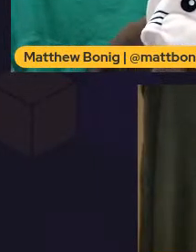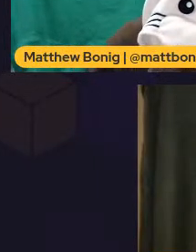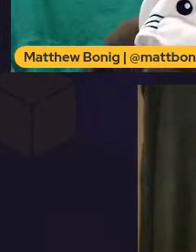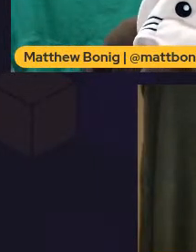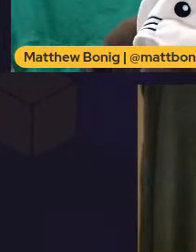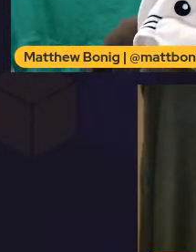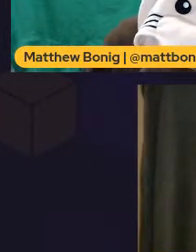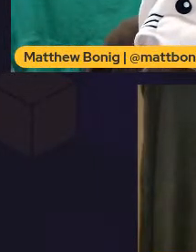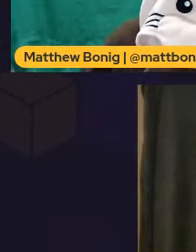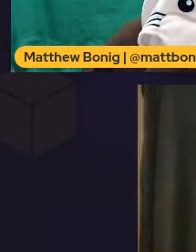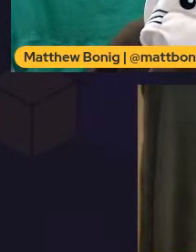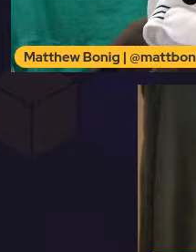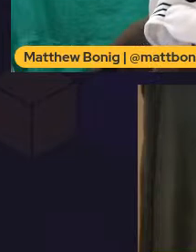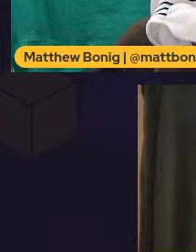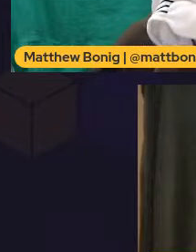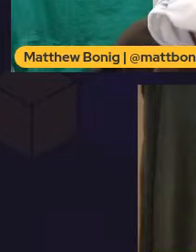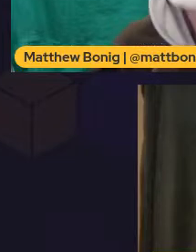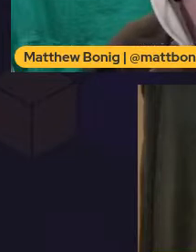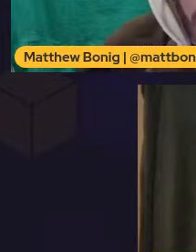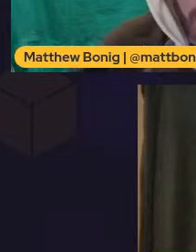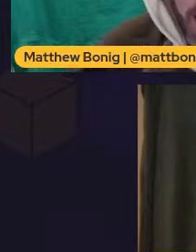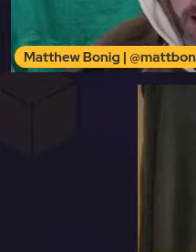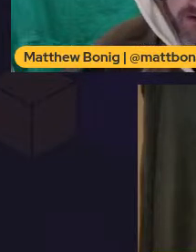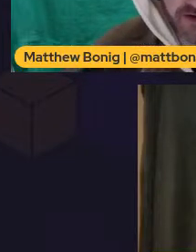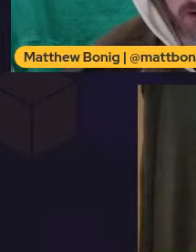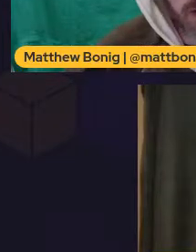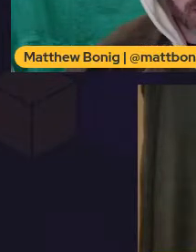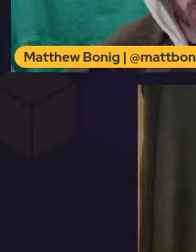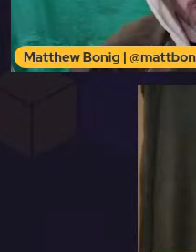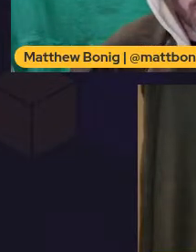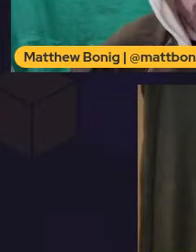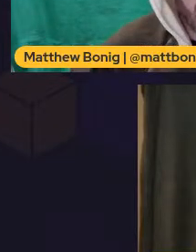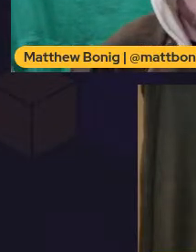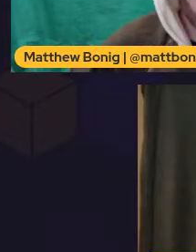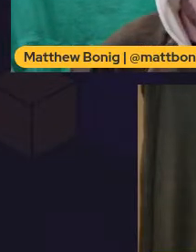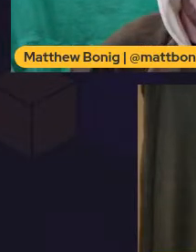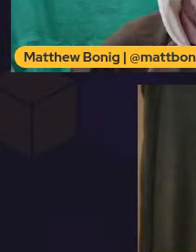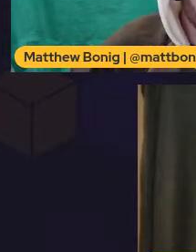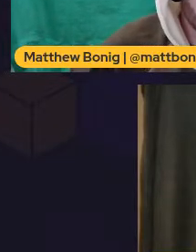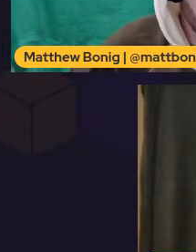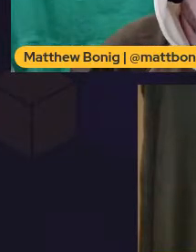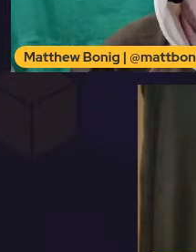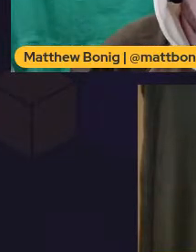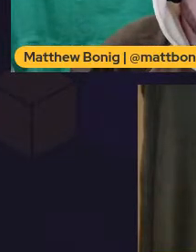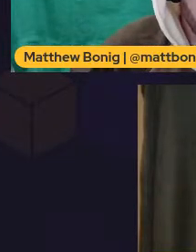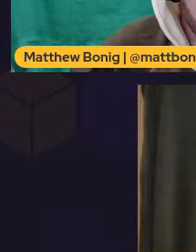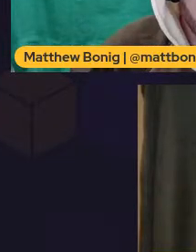good. So you're going to be talking about why security pros have been